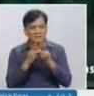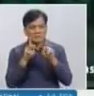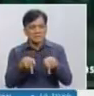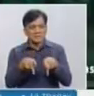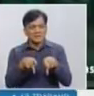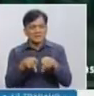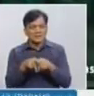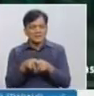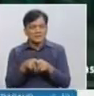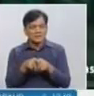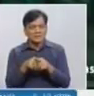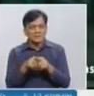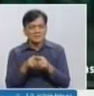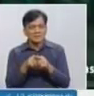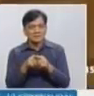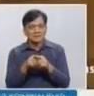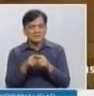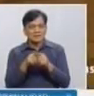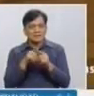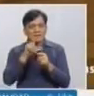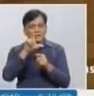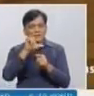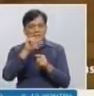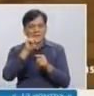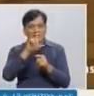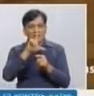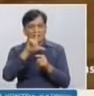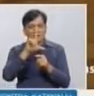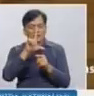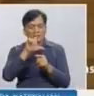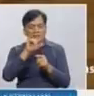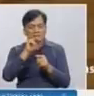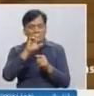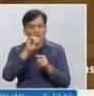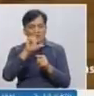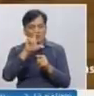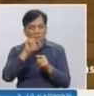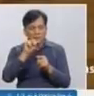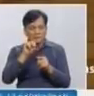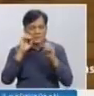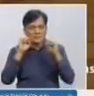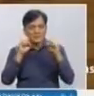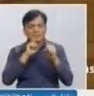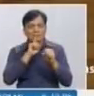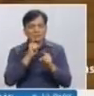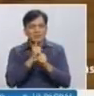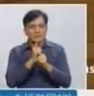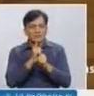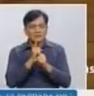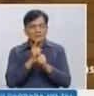salute, the great Abraham Lincoln, and he has been, I've been in